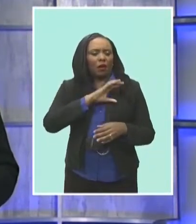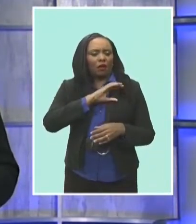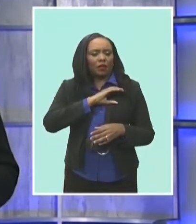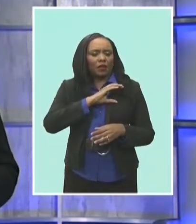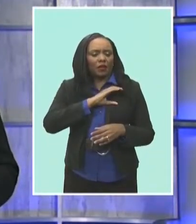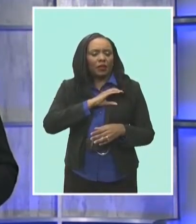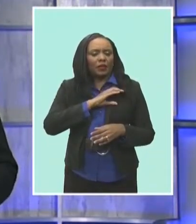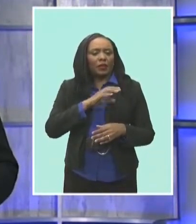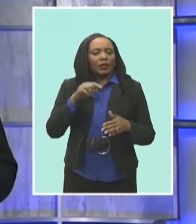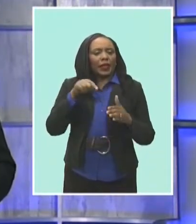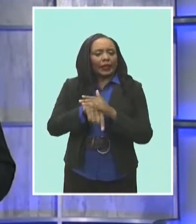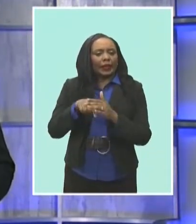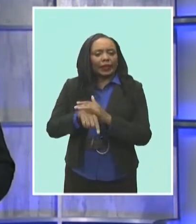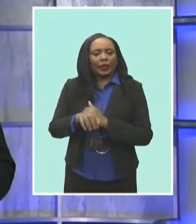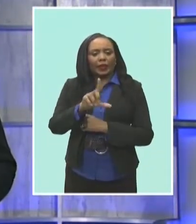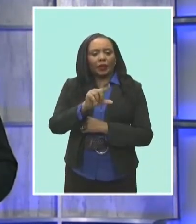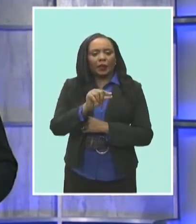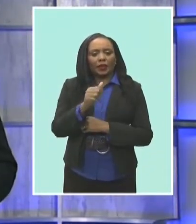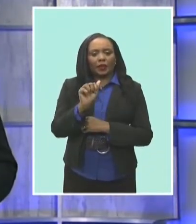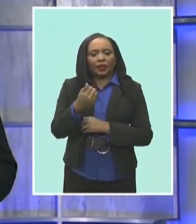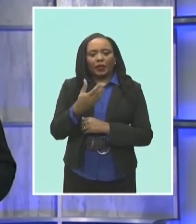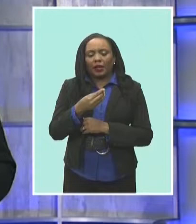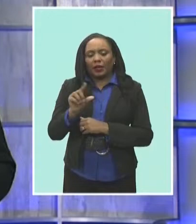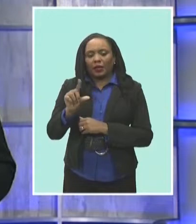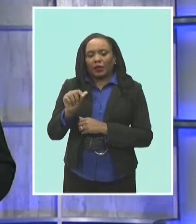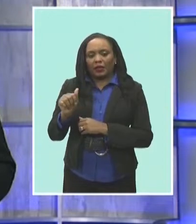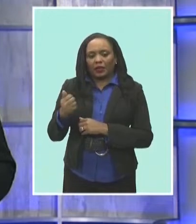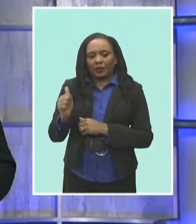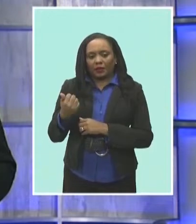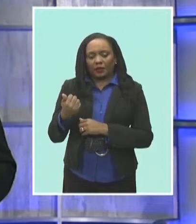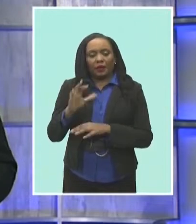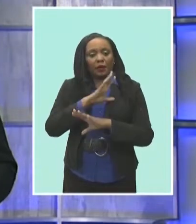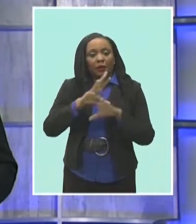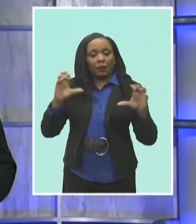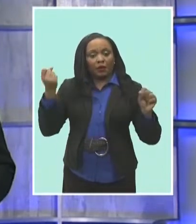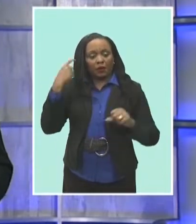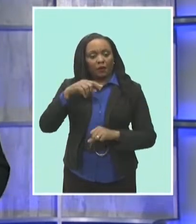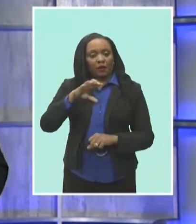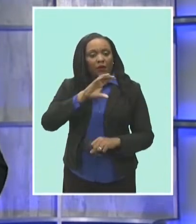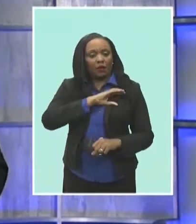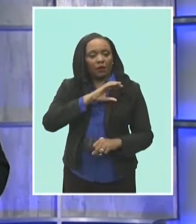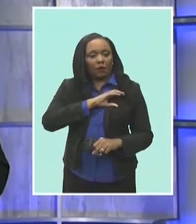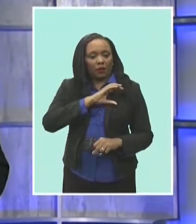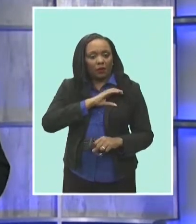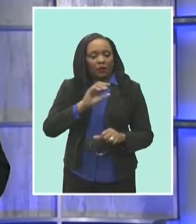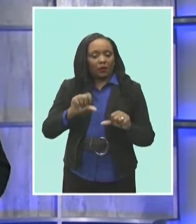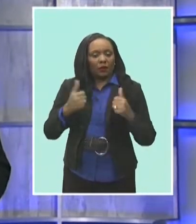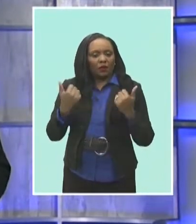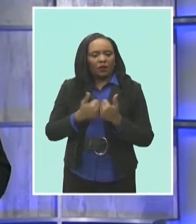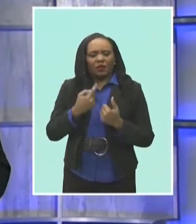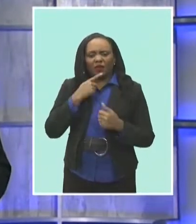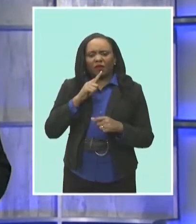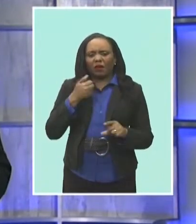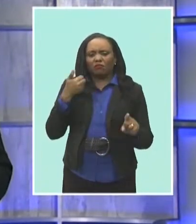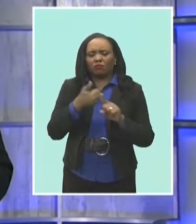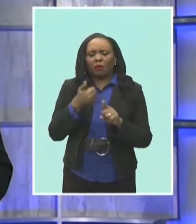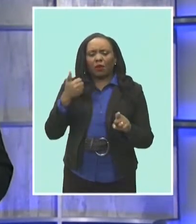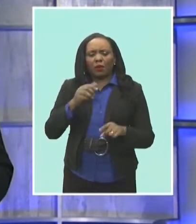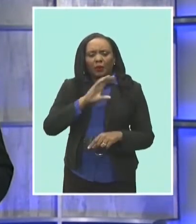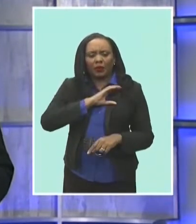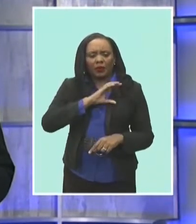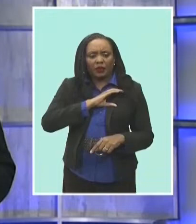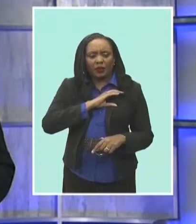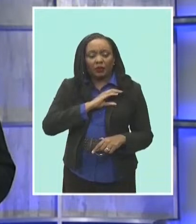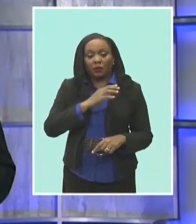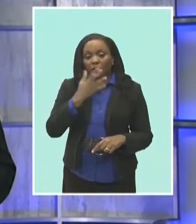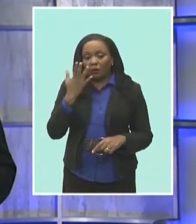during 2010 and 2011. The president of the Police Welfare Association, Travis Chico, says this is impacting the morale of the